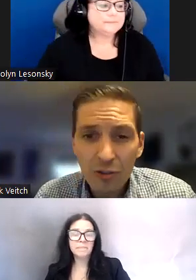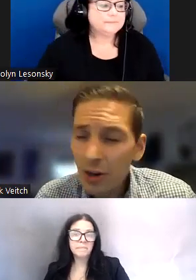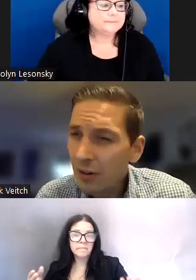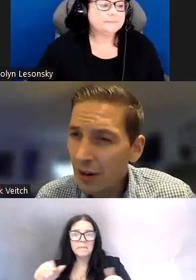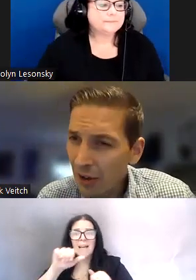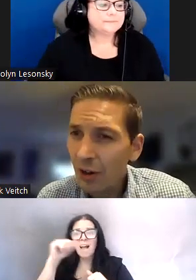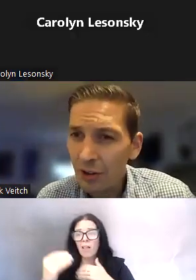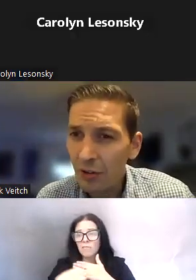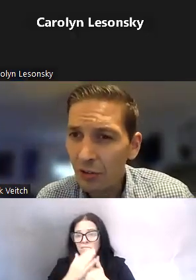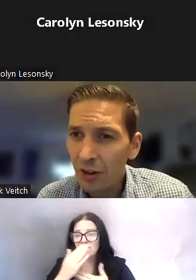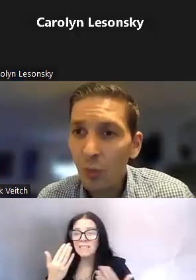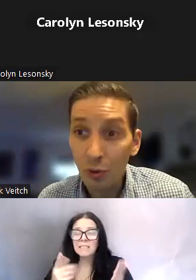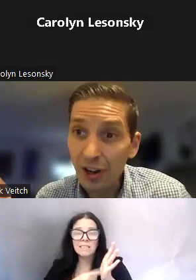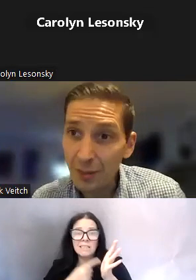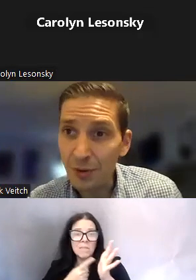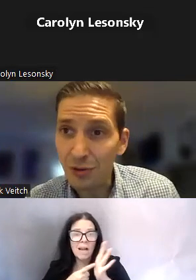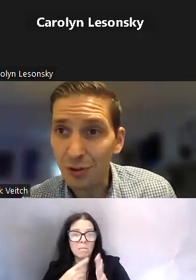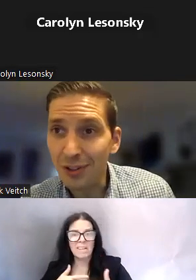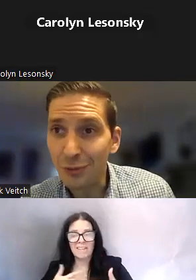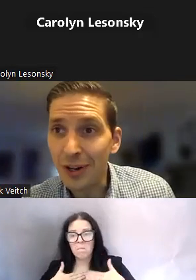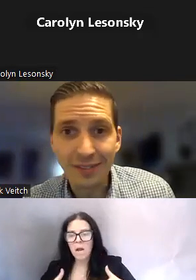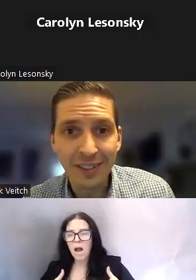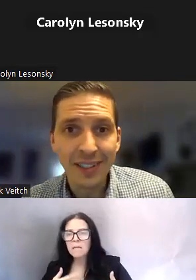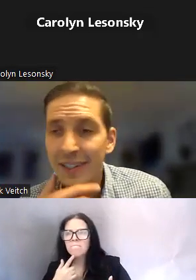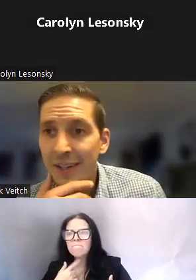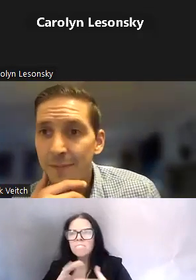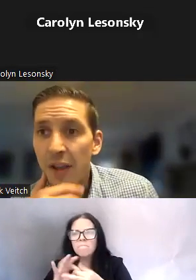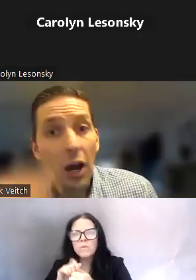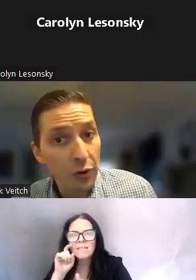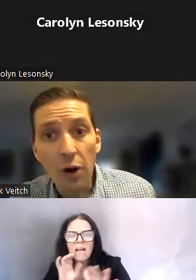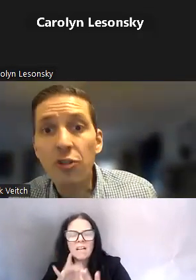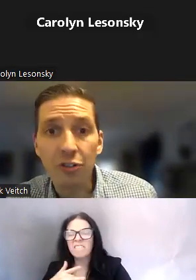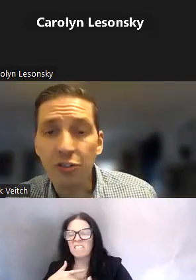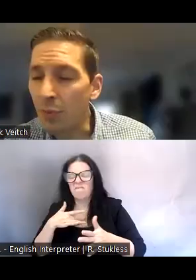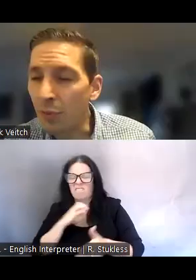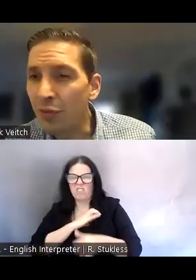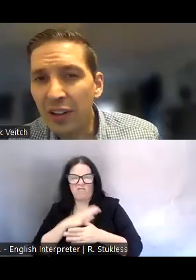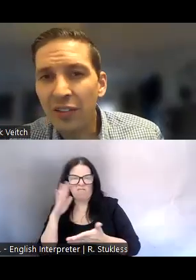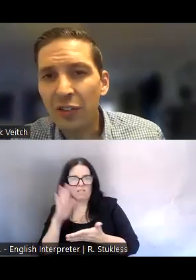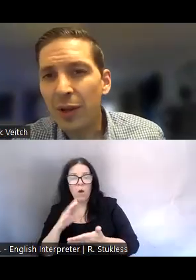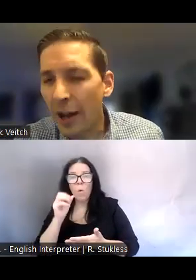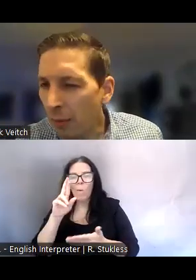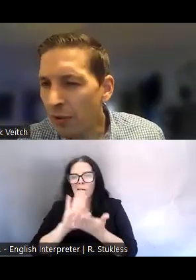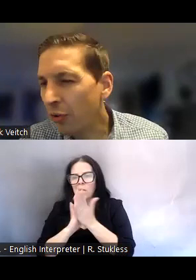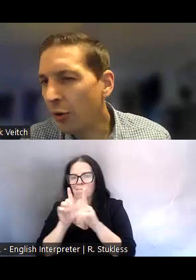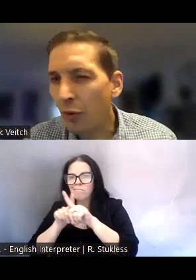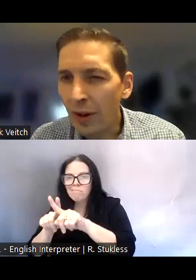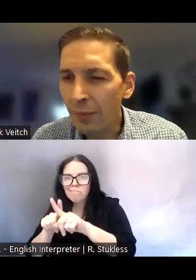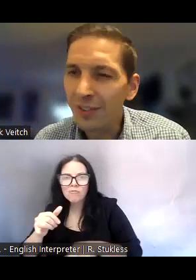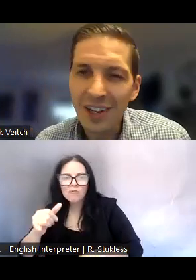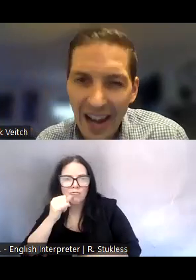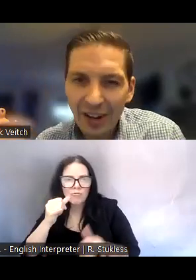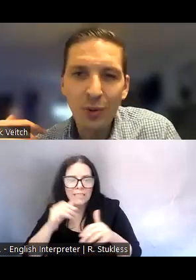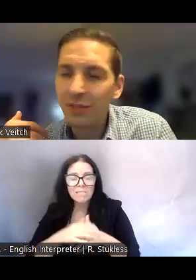libido or changes in drug or alcohol use, which we'll talk about shortly as well. Other emotional symptoms, feelings of being helpless